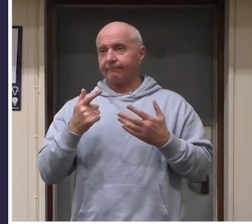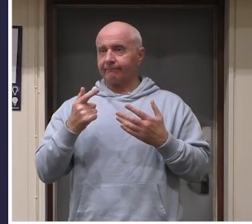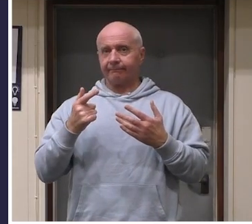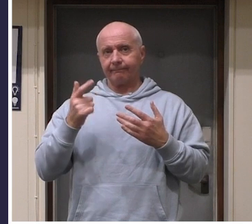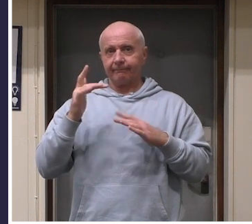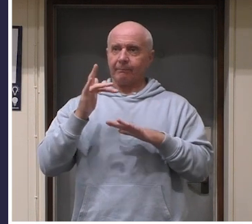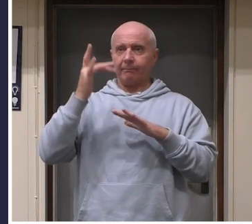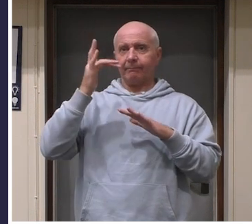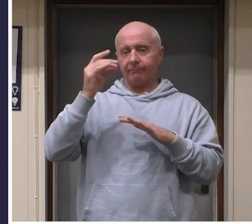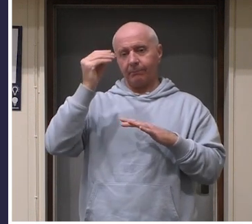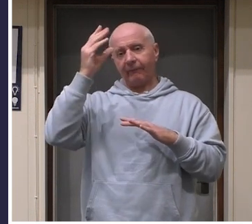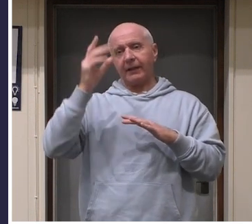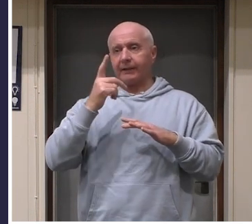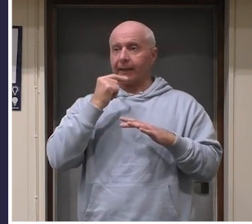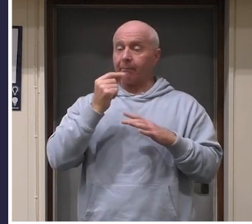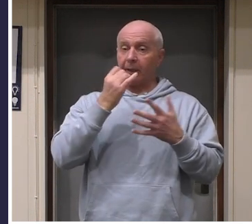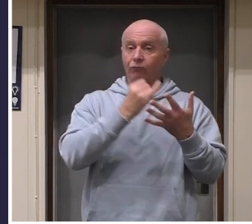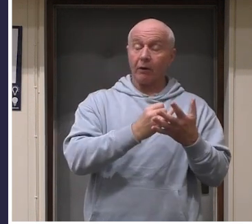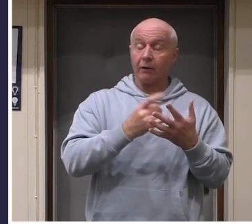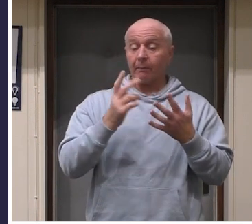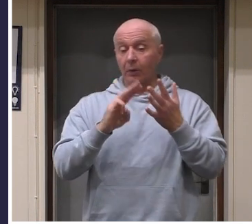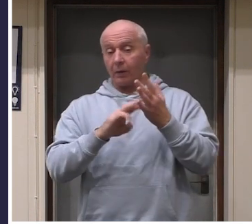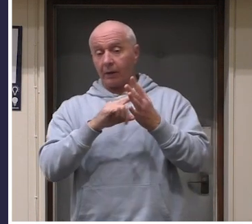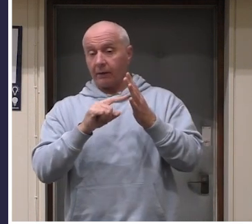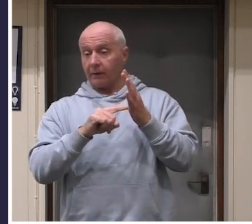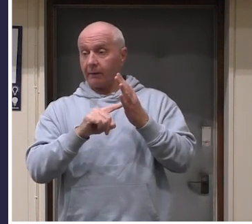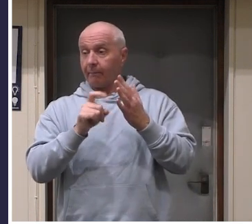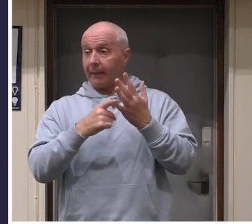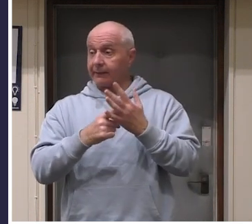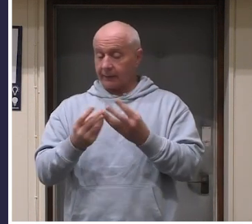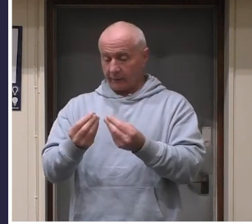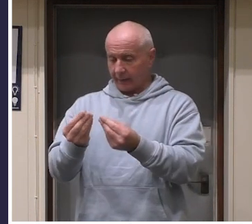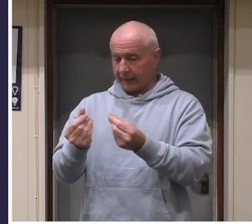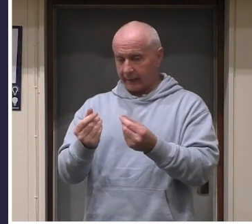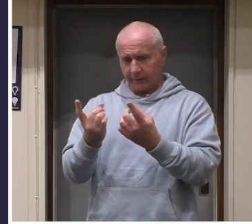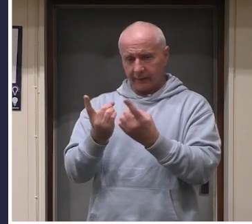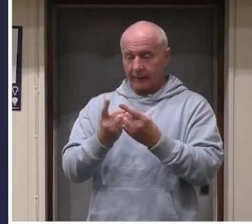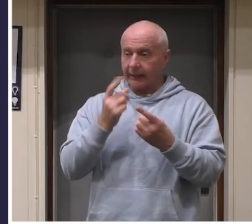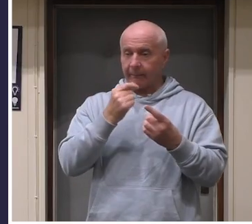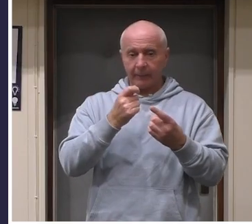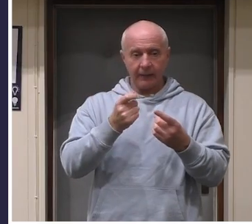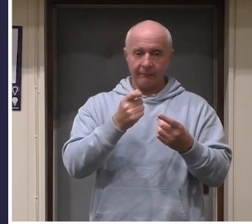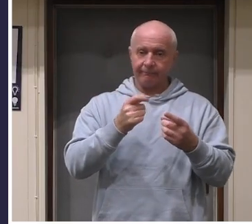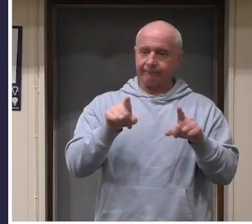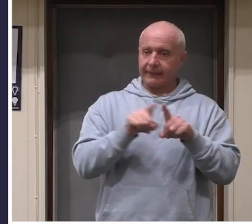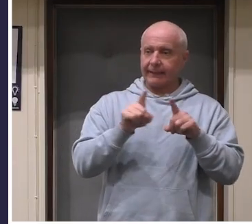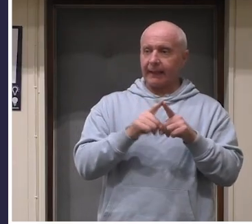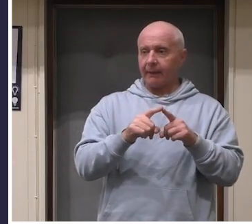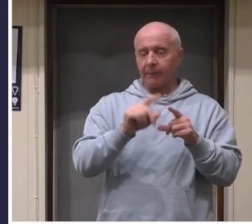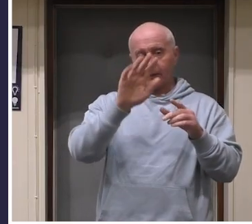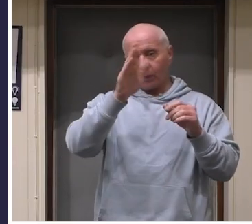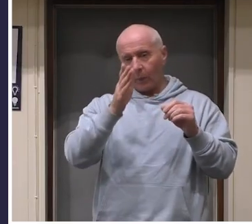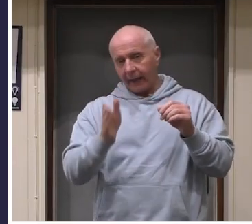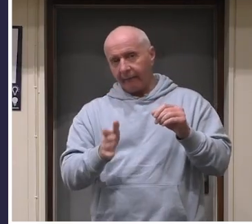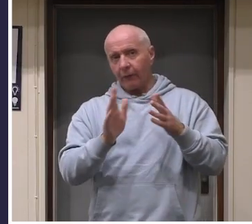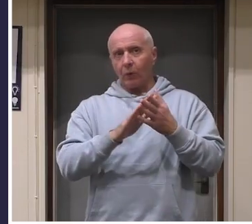it also showed that matter can also behave like a wave or like a particle depending on the experiment